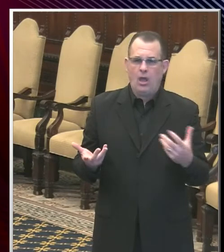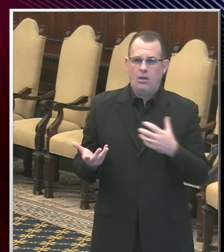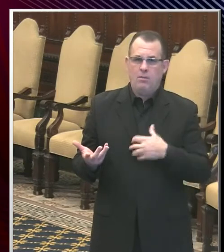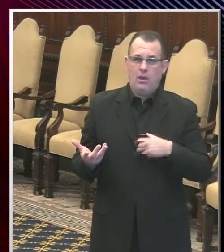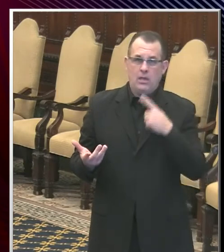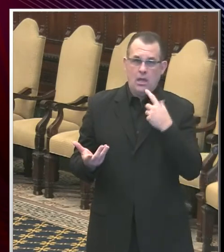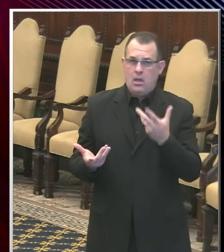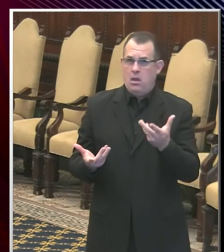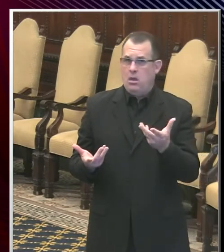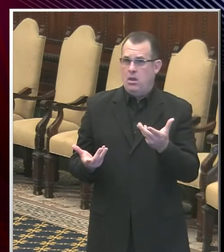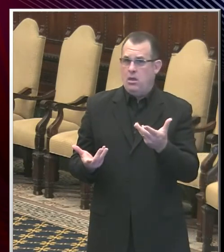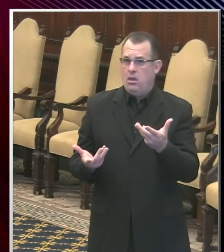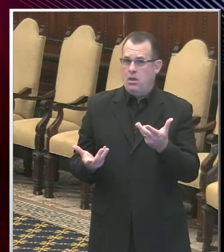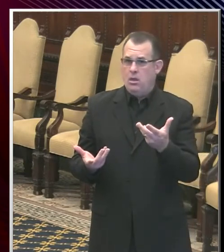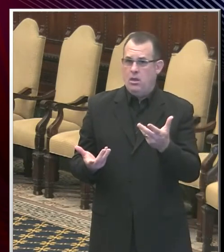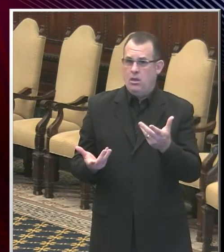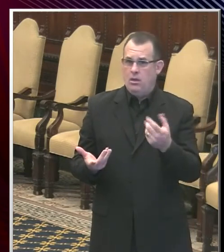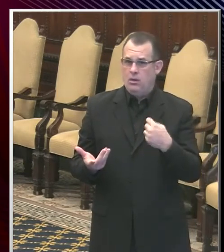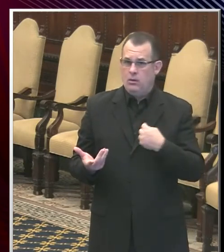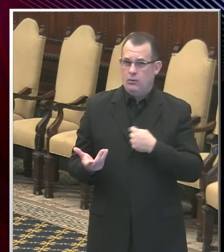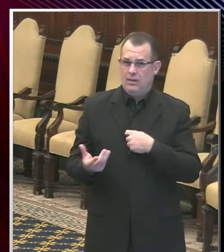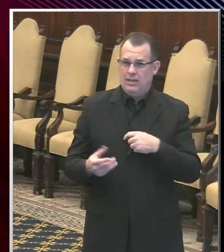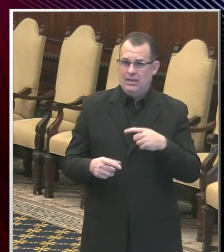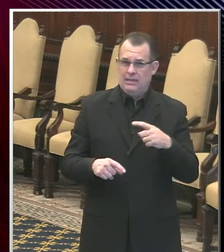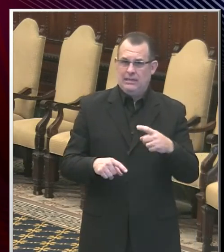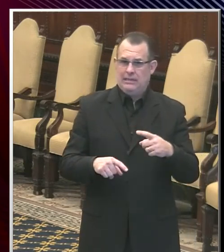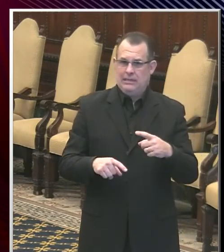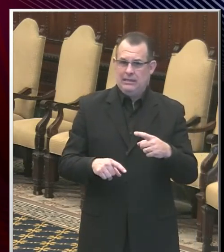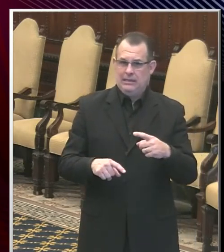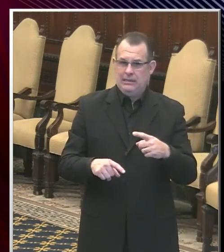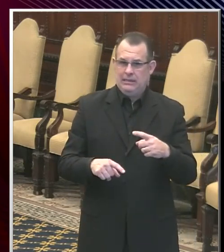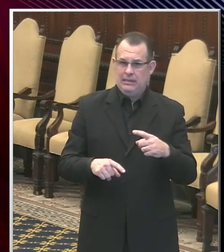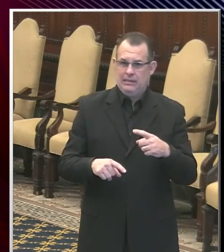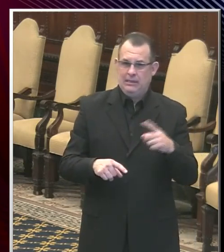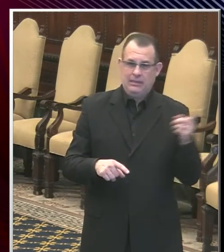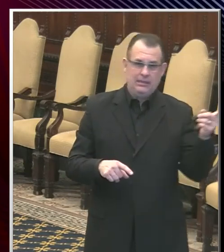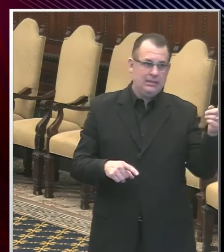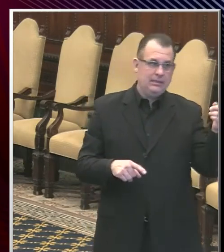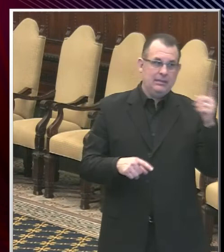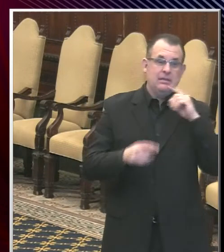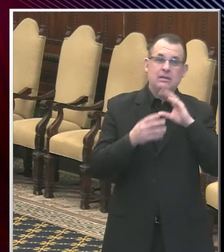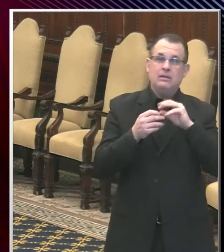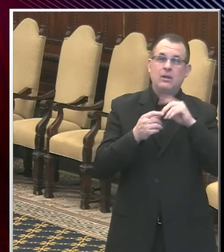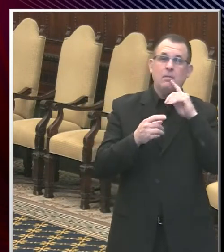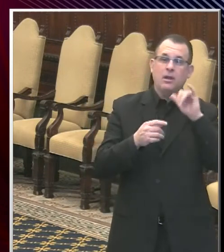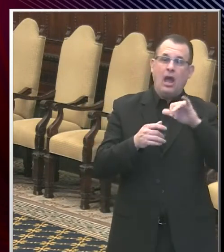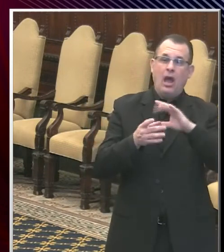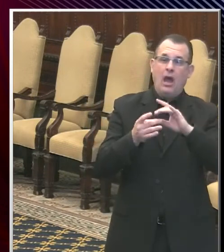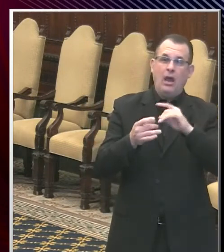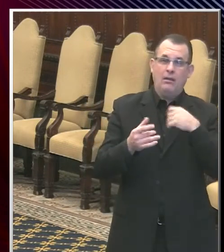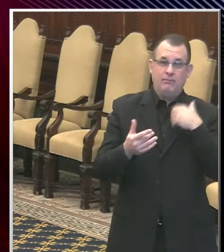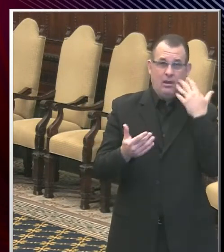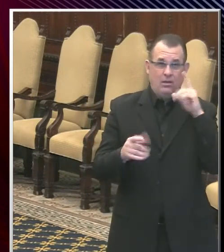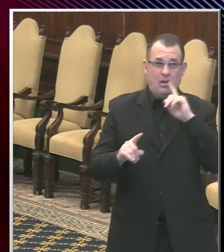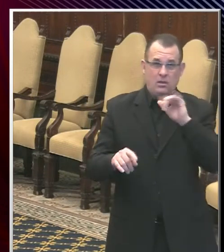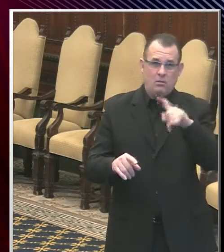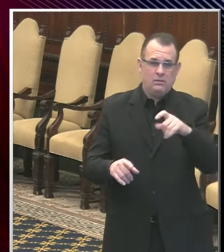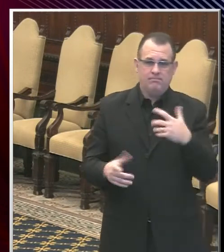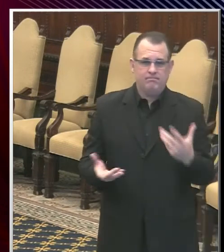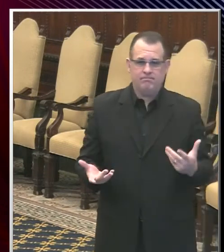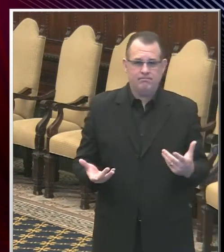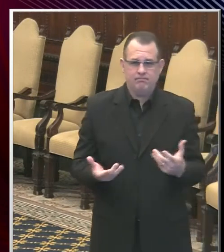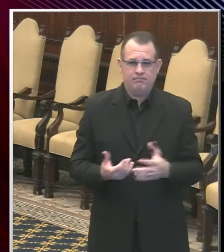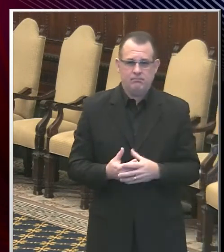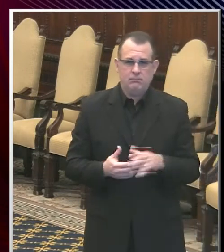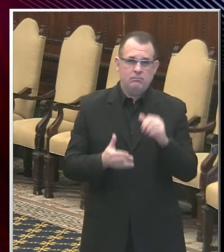We certainly can't speak to everything that's been reported, Jake. If you have a particular point in mind, we can speak to it. Okay. Yeah, I think that's